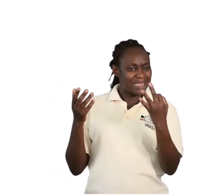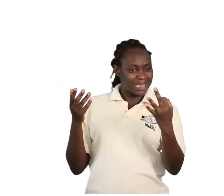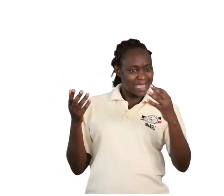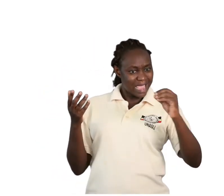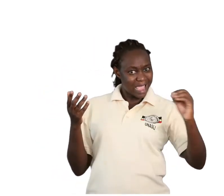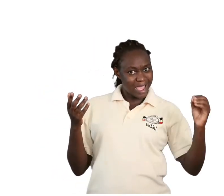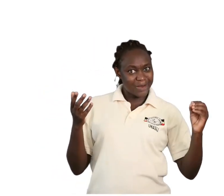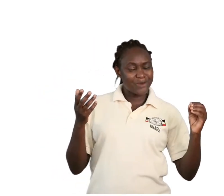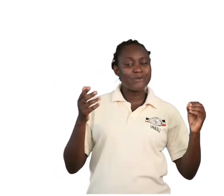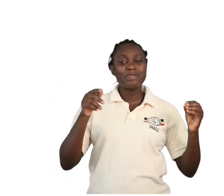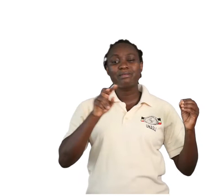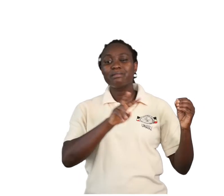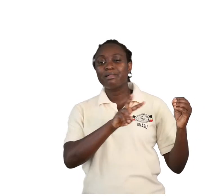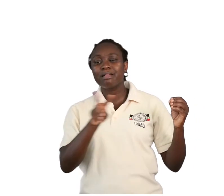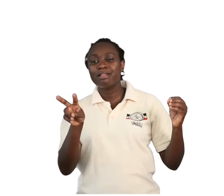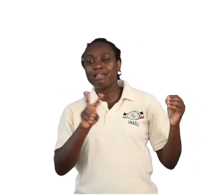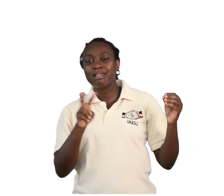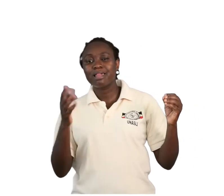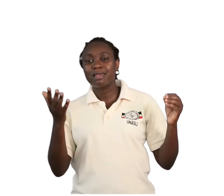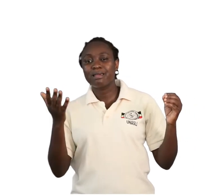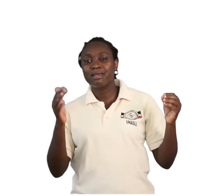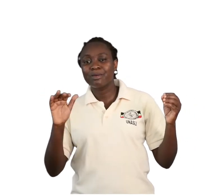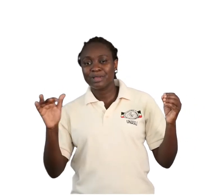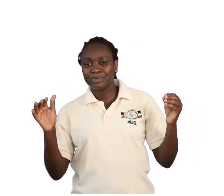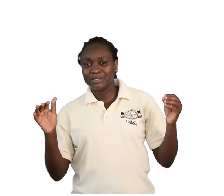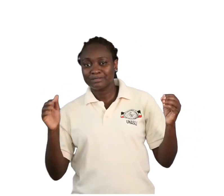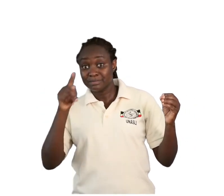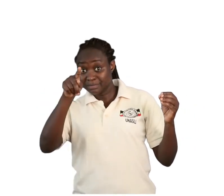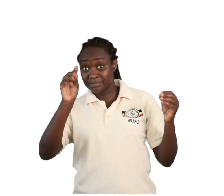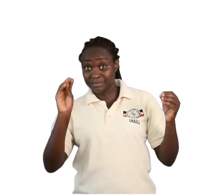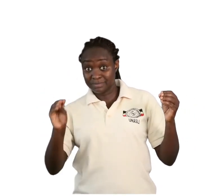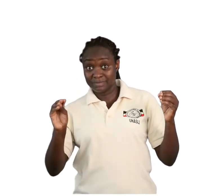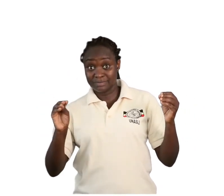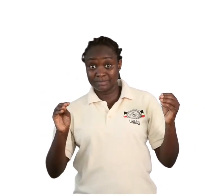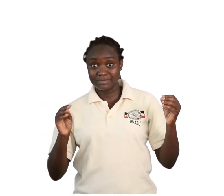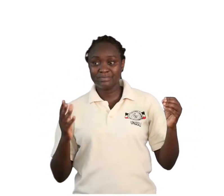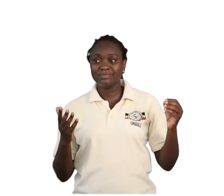300 equals, please write it there.